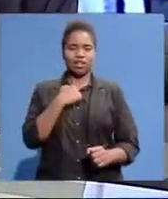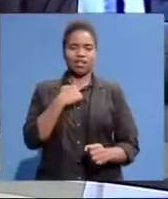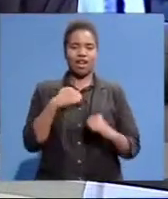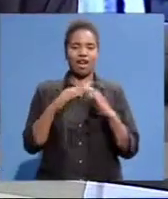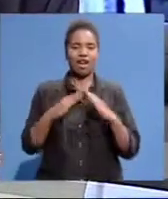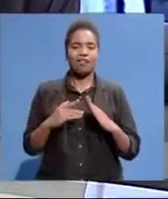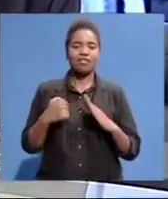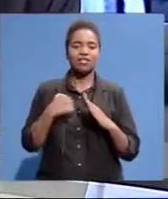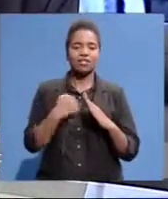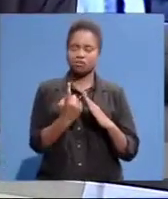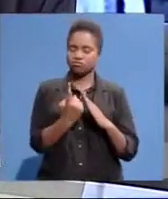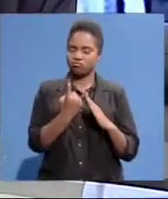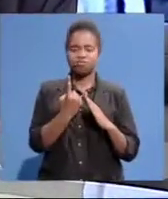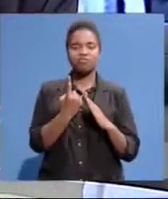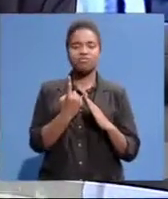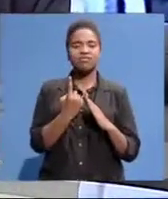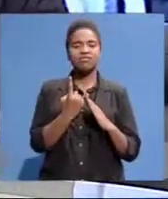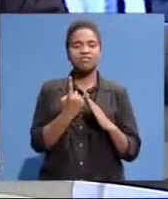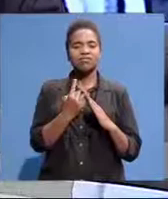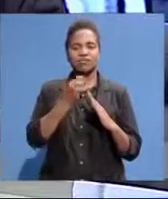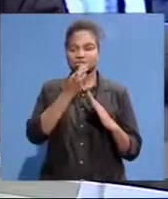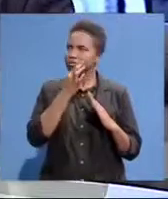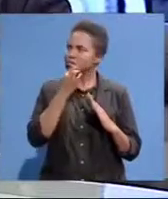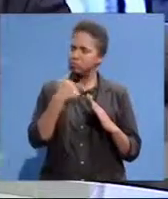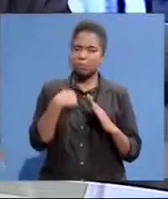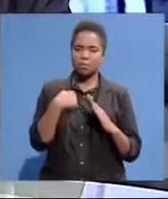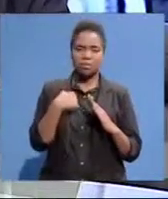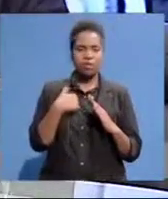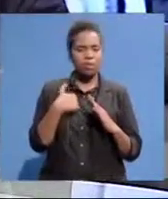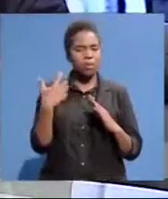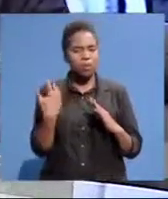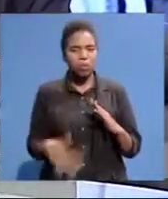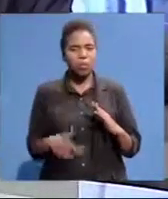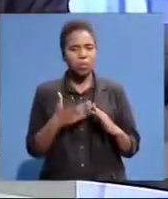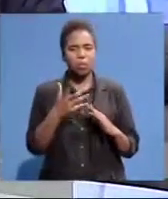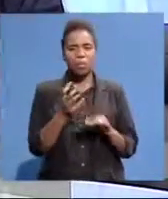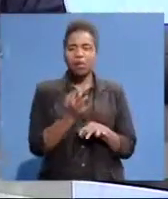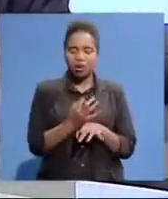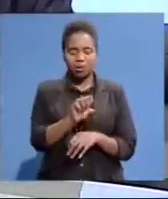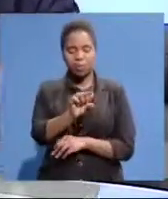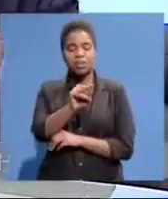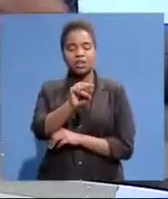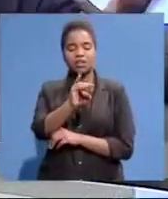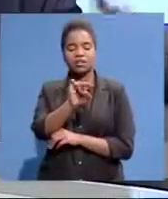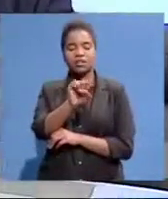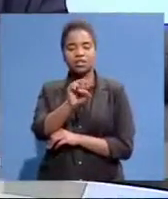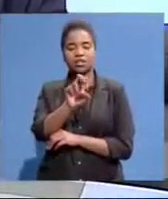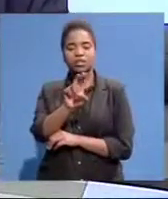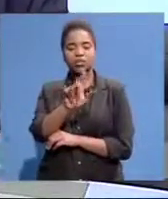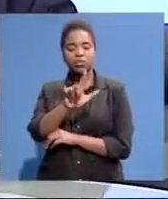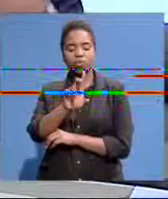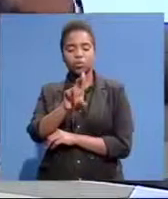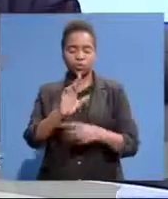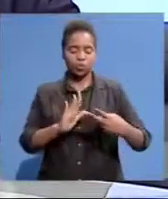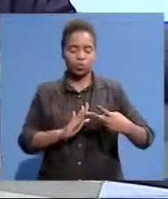to my house to speak about what, you know, how Babu Sisulu, Dada, and all the other political